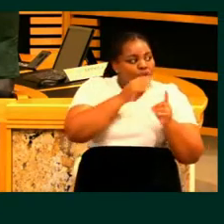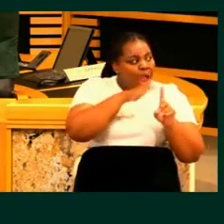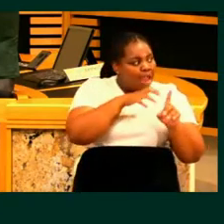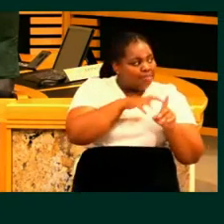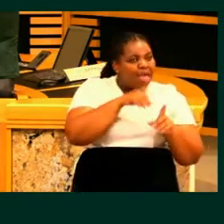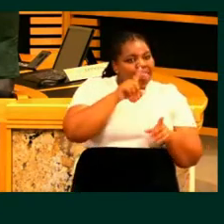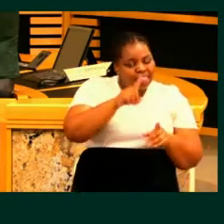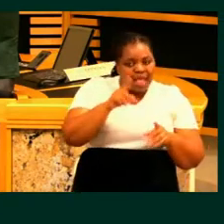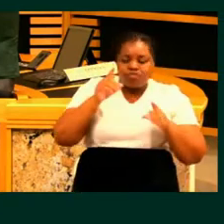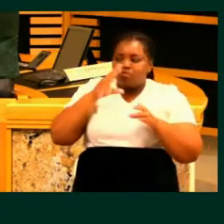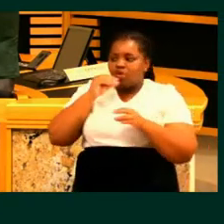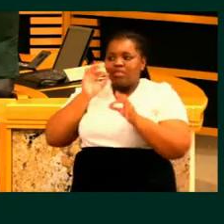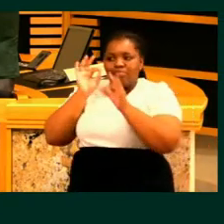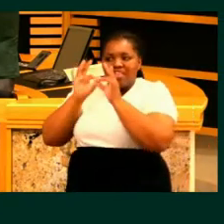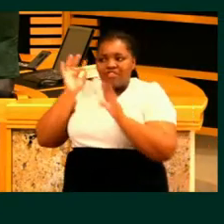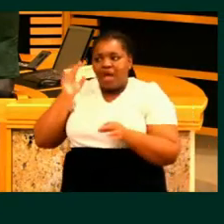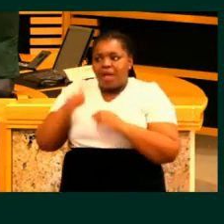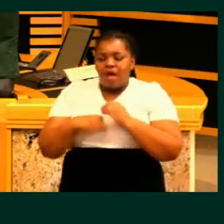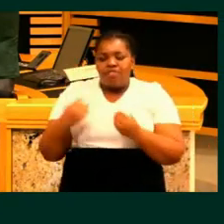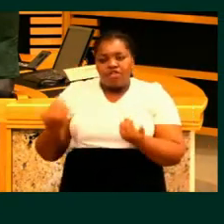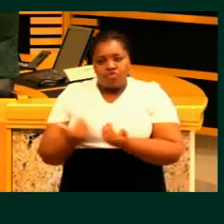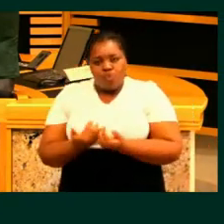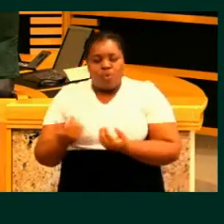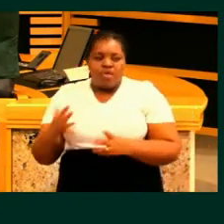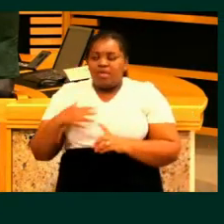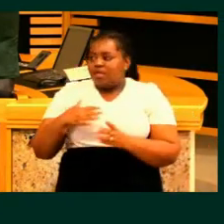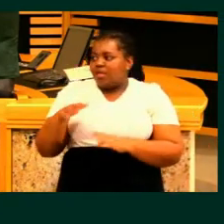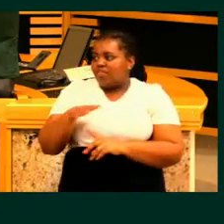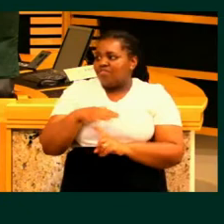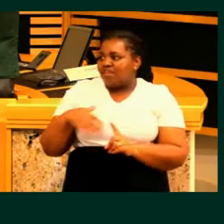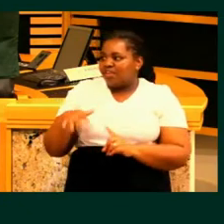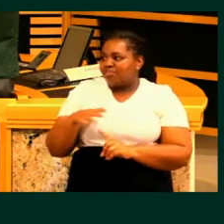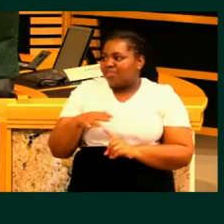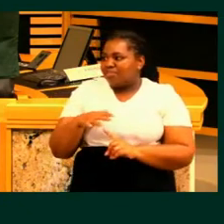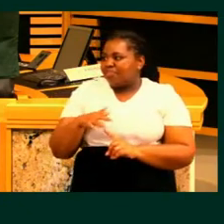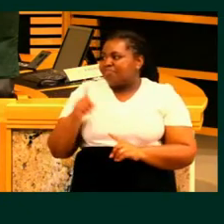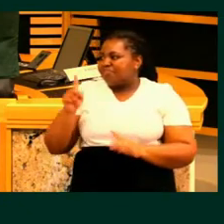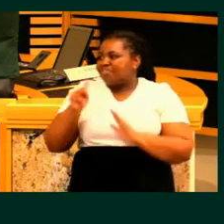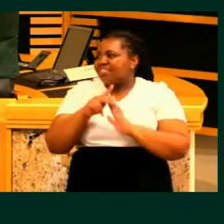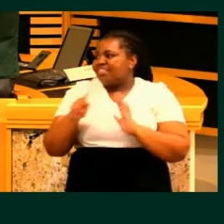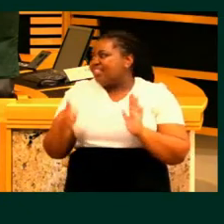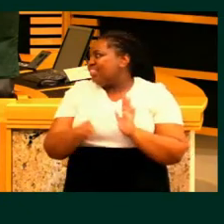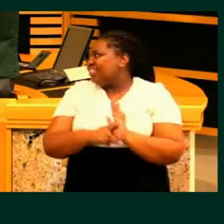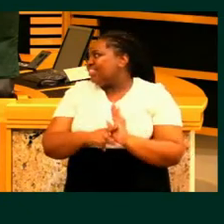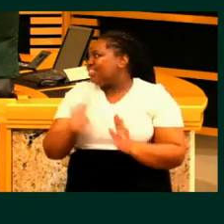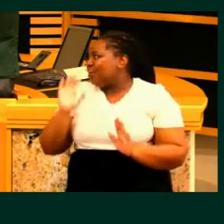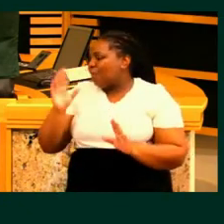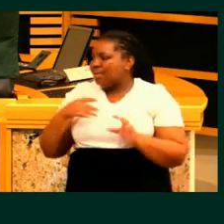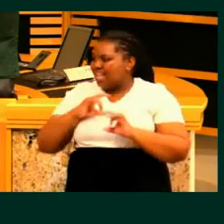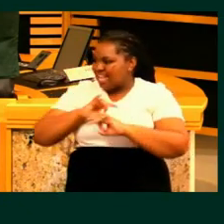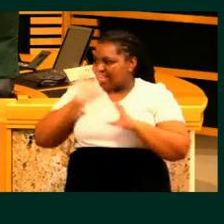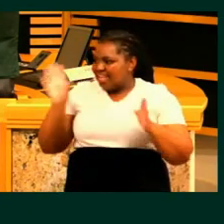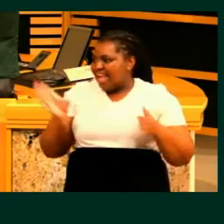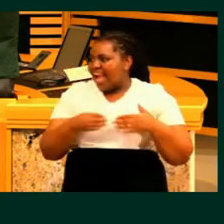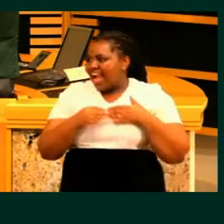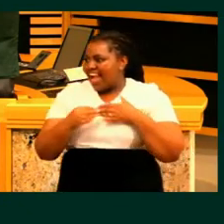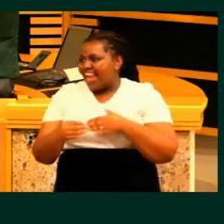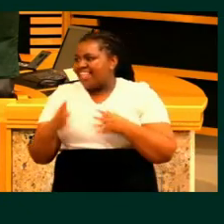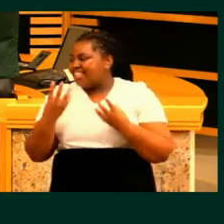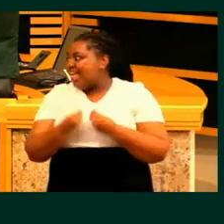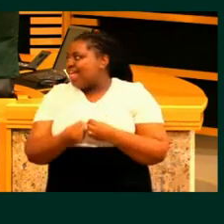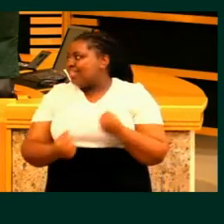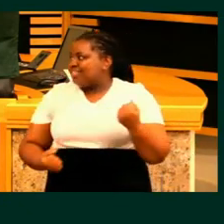that will talk specifically to the the school environment the policy should provide clear guide guidelines and support